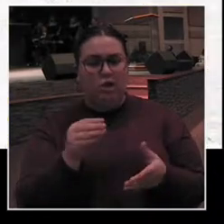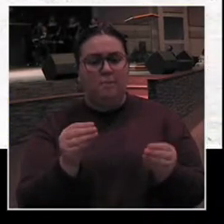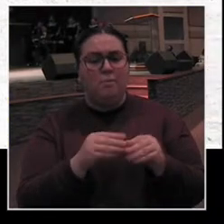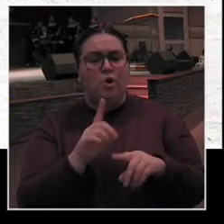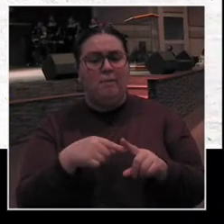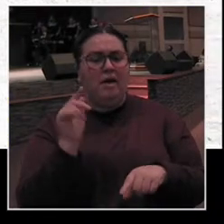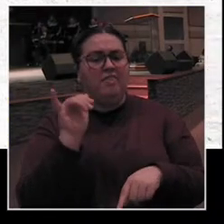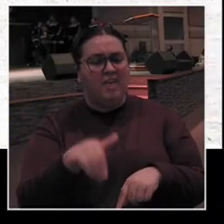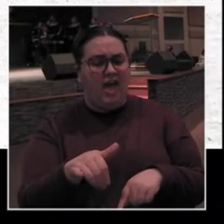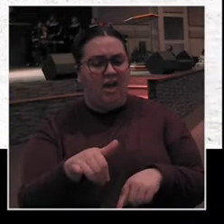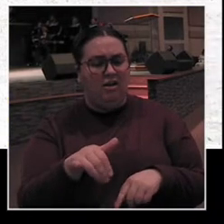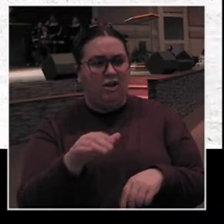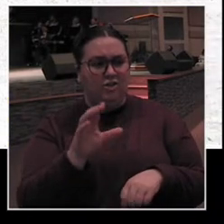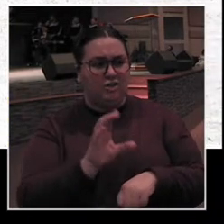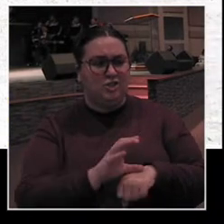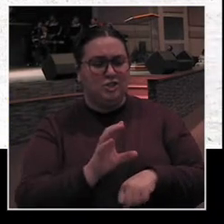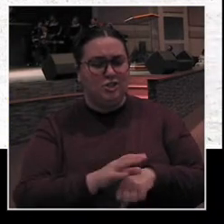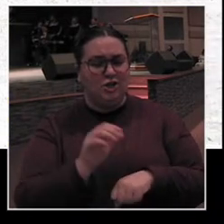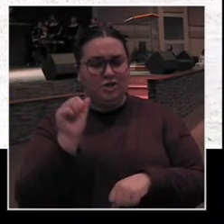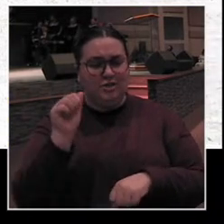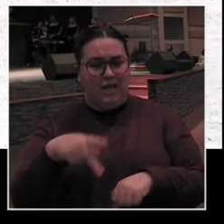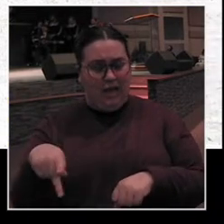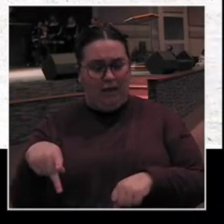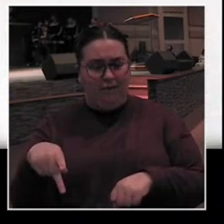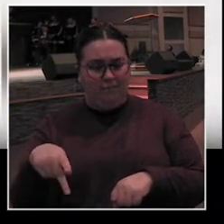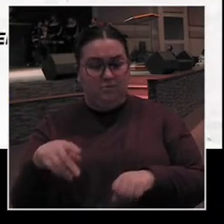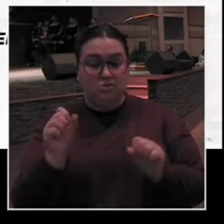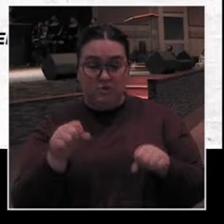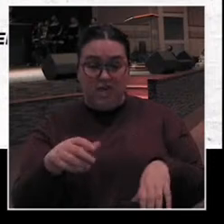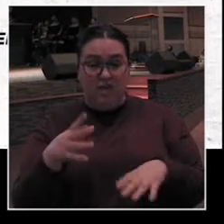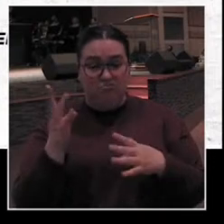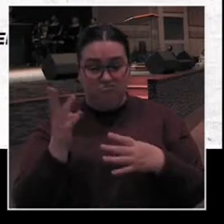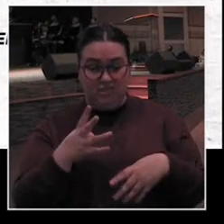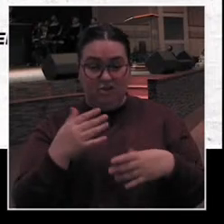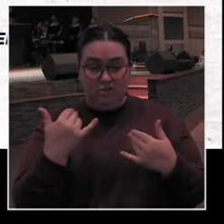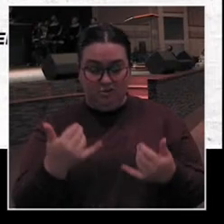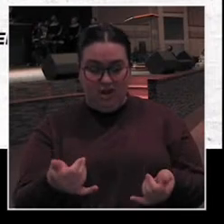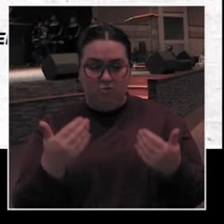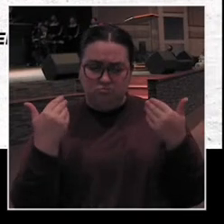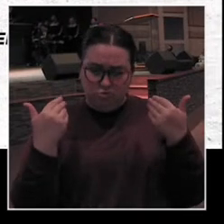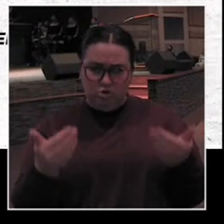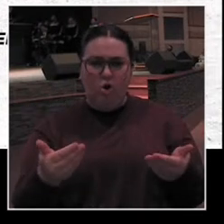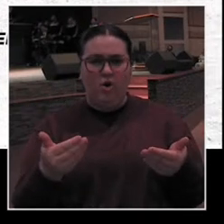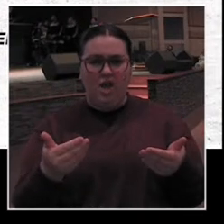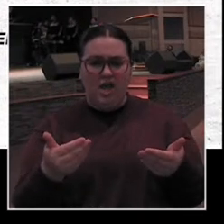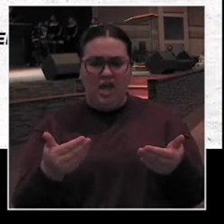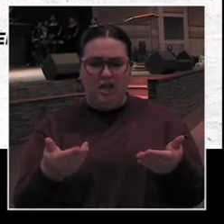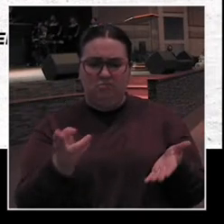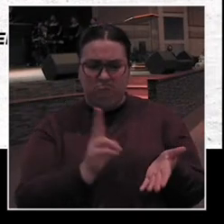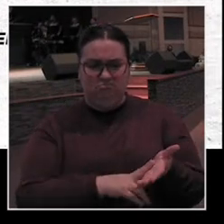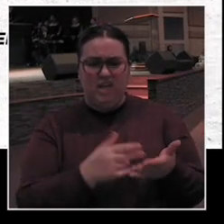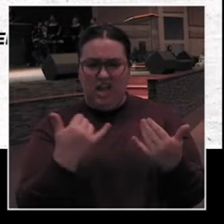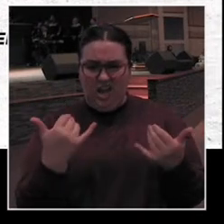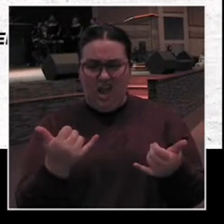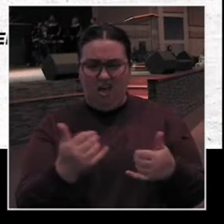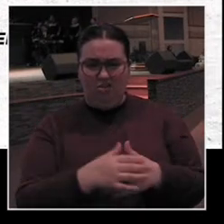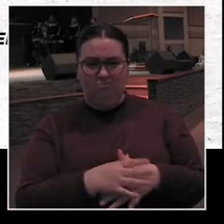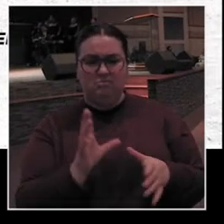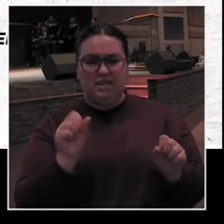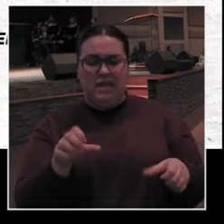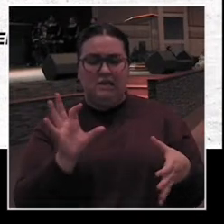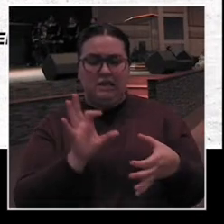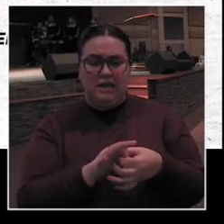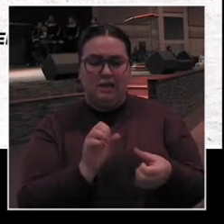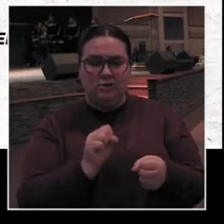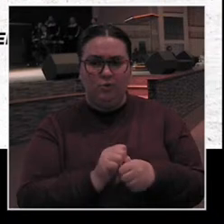Speaking of the Church Center app, if you haven't downloaded the app now, what are you doing? Get out your phone and download the app. You can connect with the church